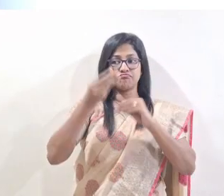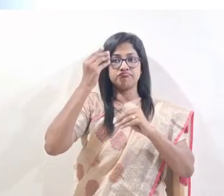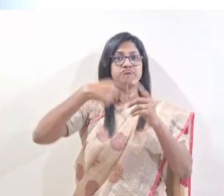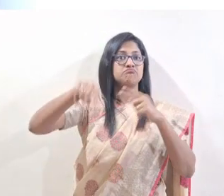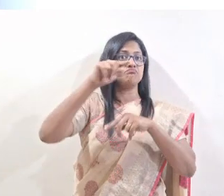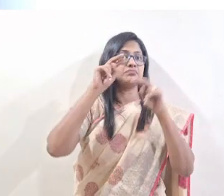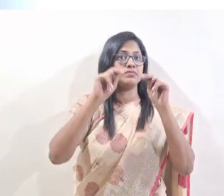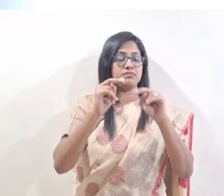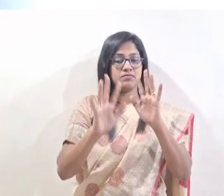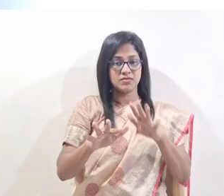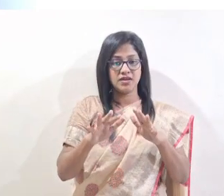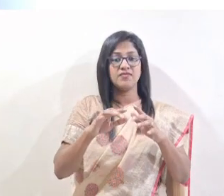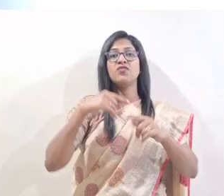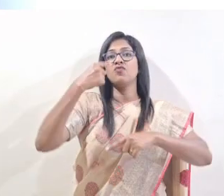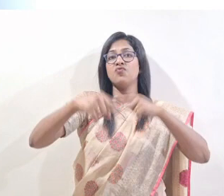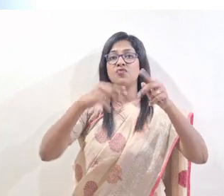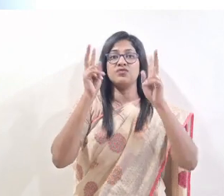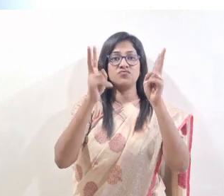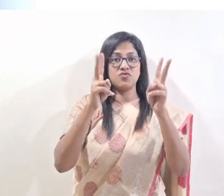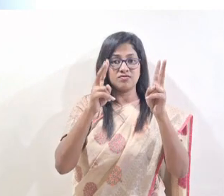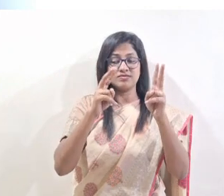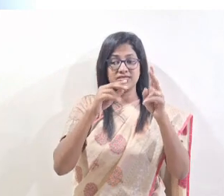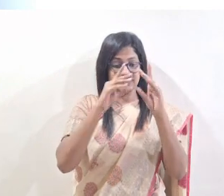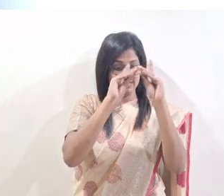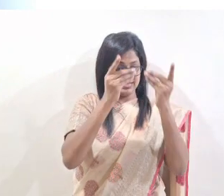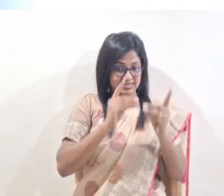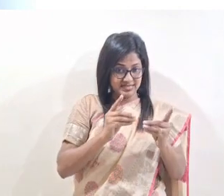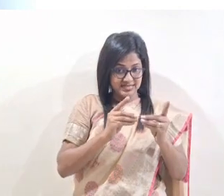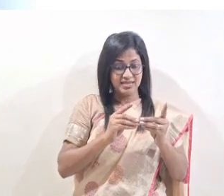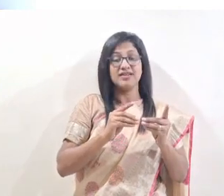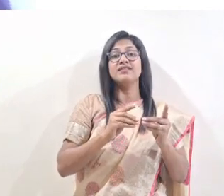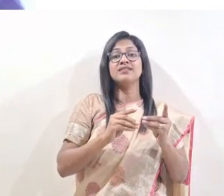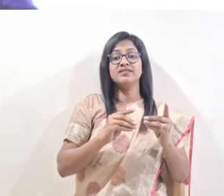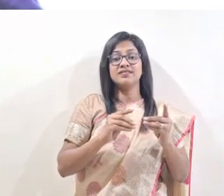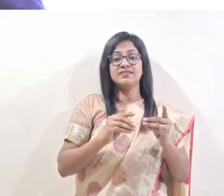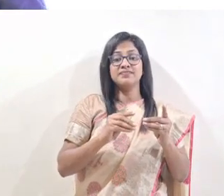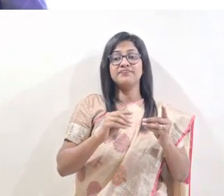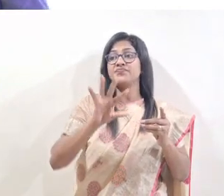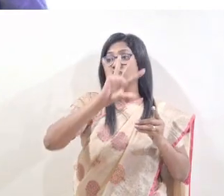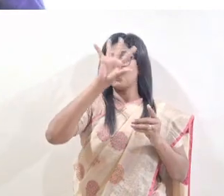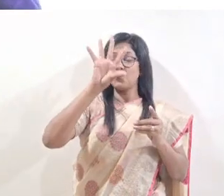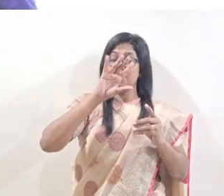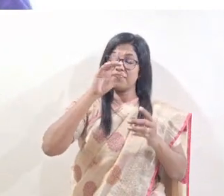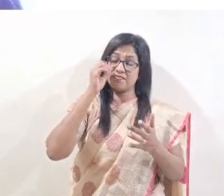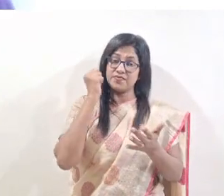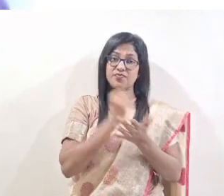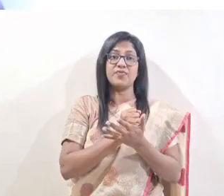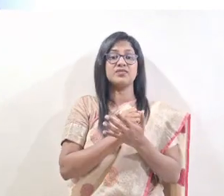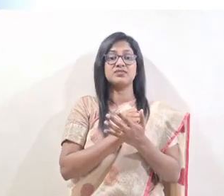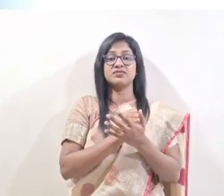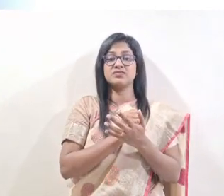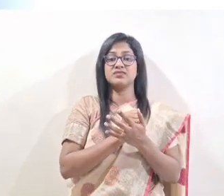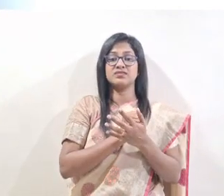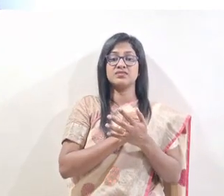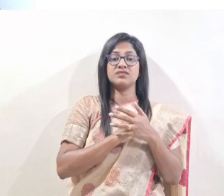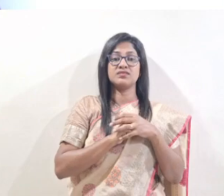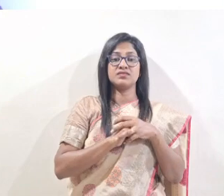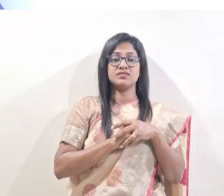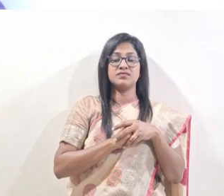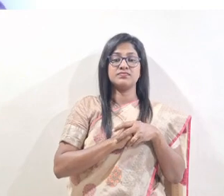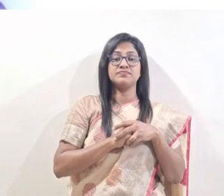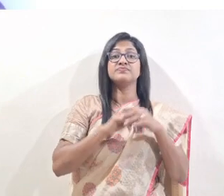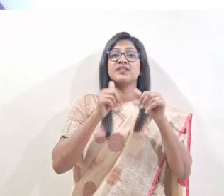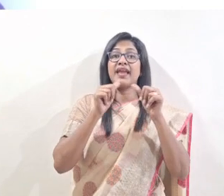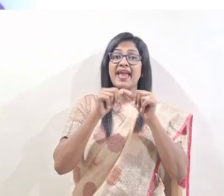upsurge. So whatever rolling stocks get designed should have all of these, should have sort of